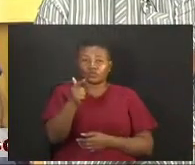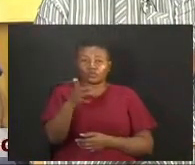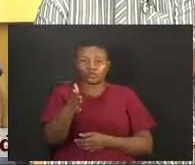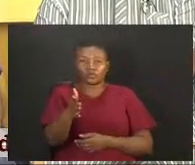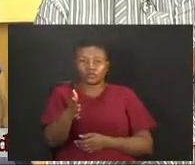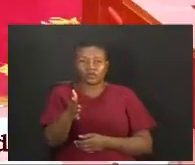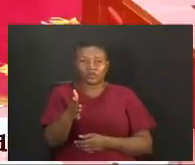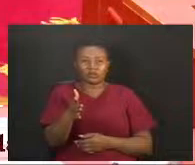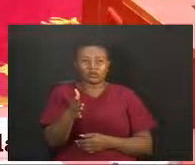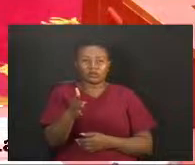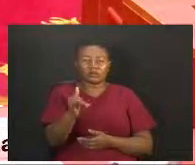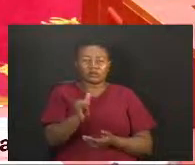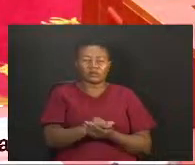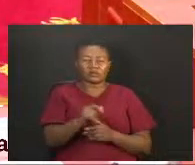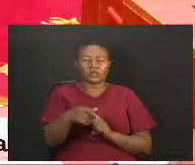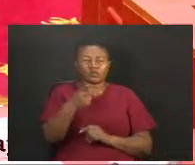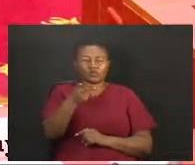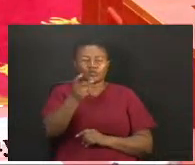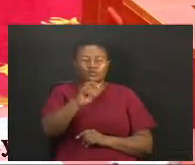is